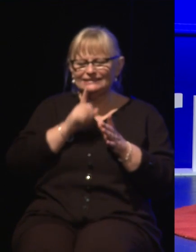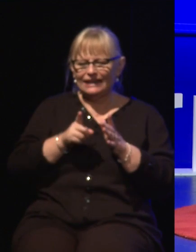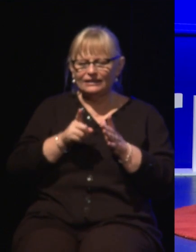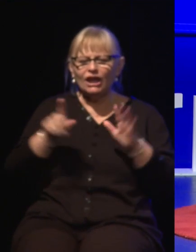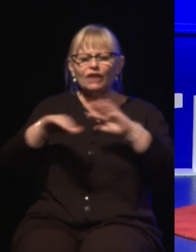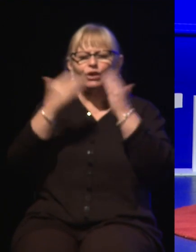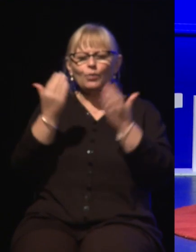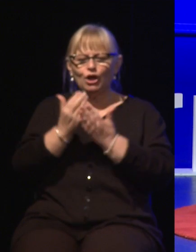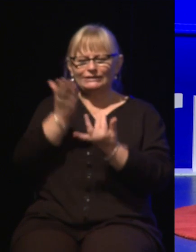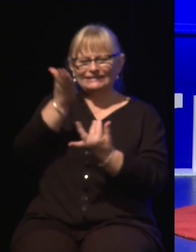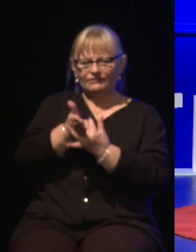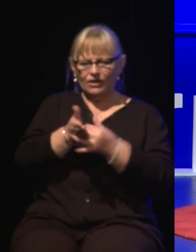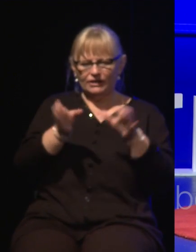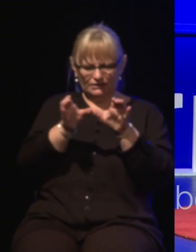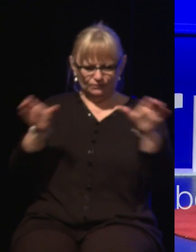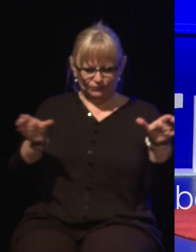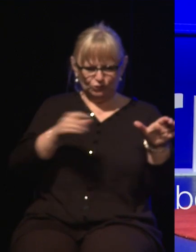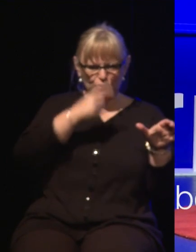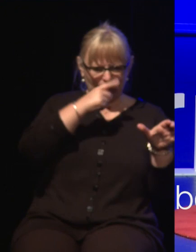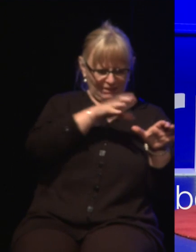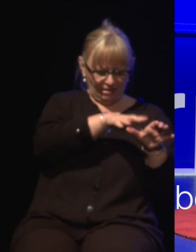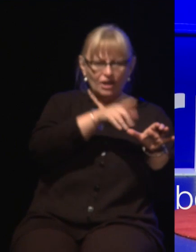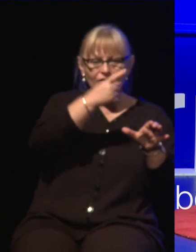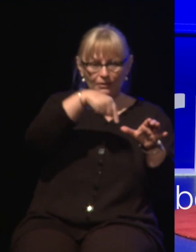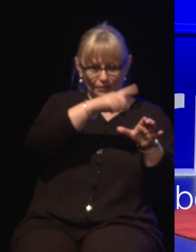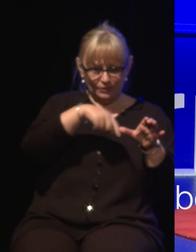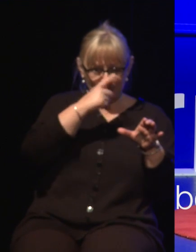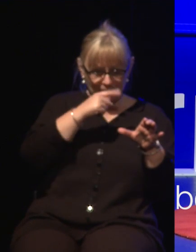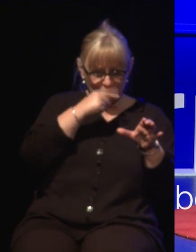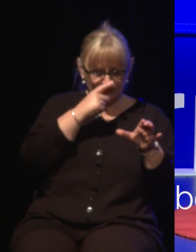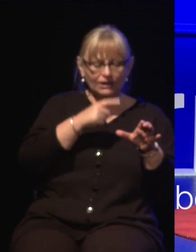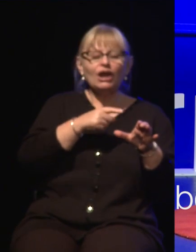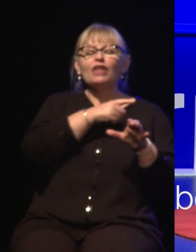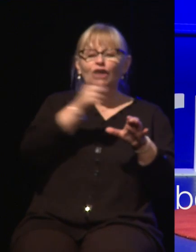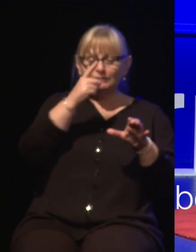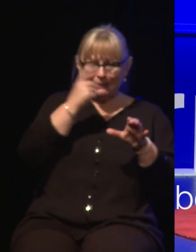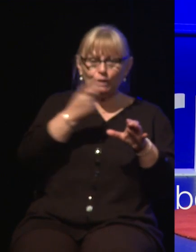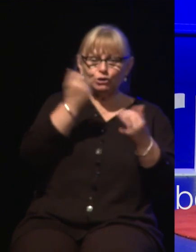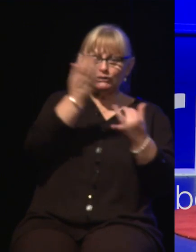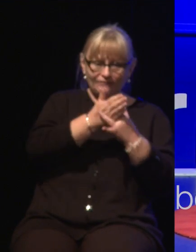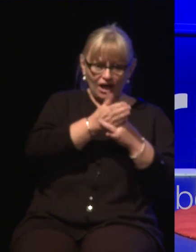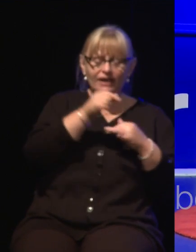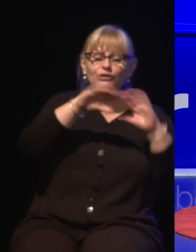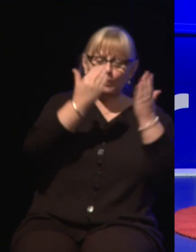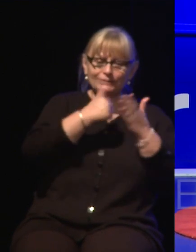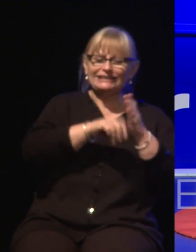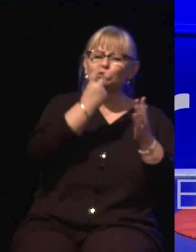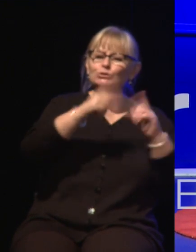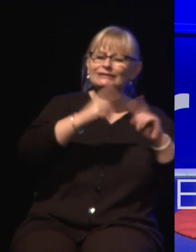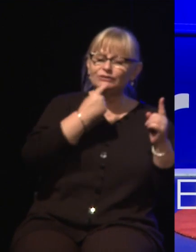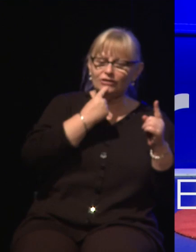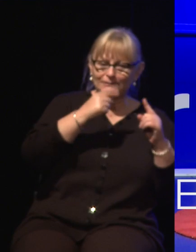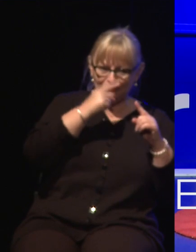world can be divided into two sorts of people: those who divide the world into two sorts of people and those who don't.